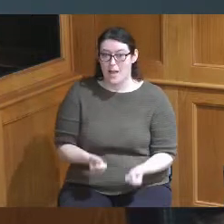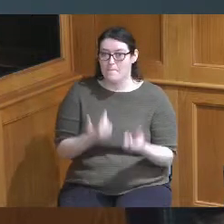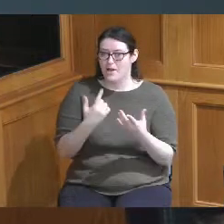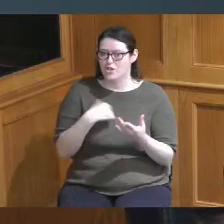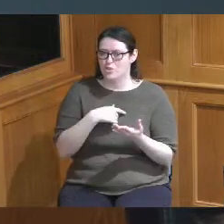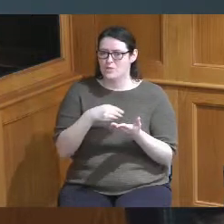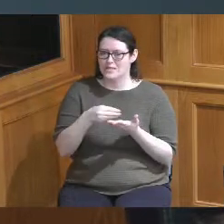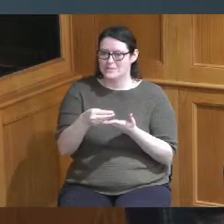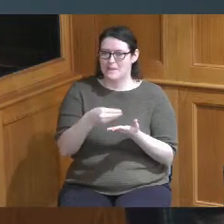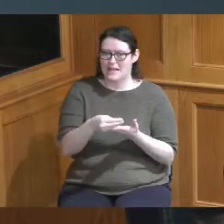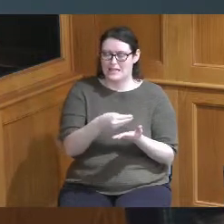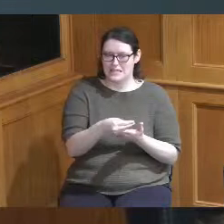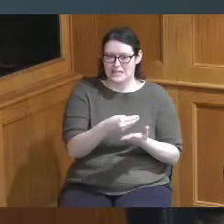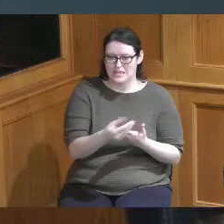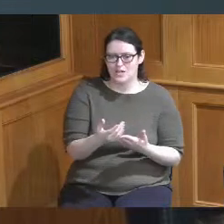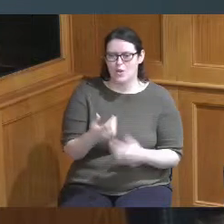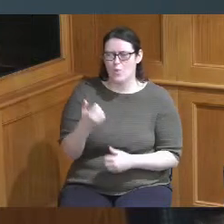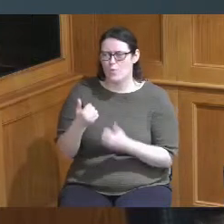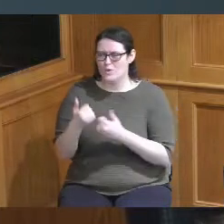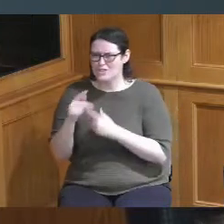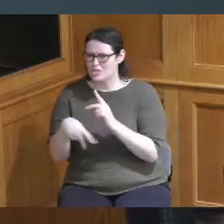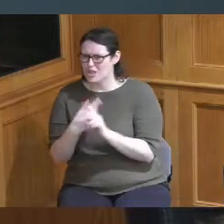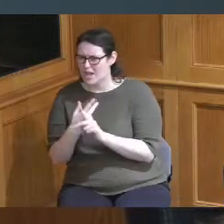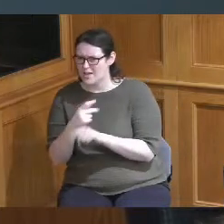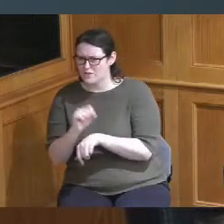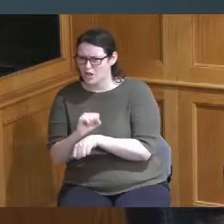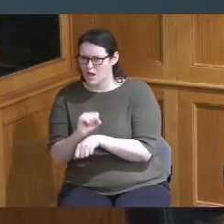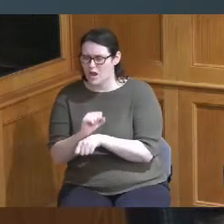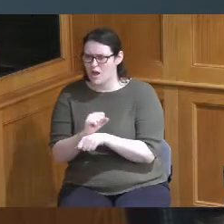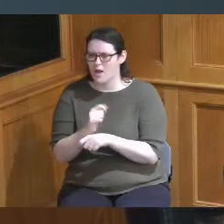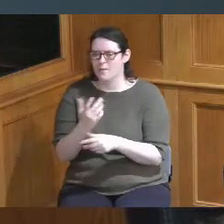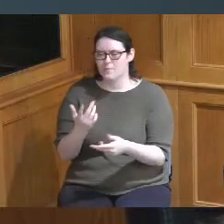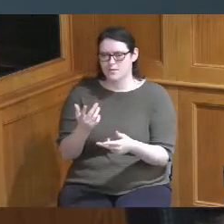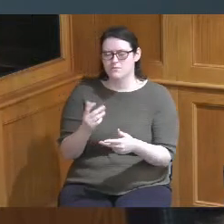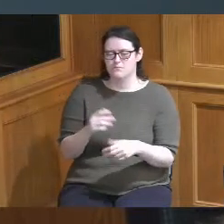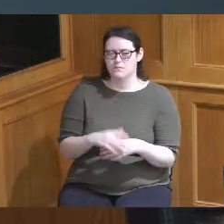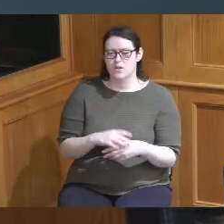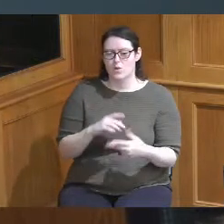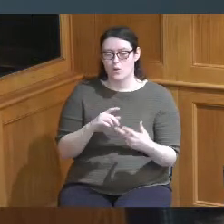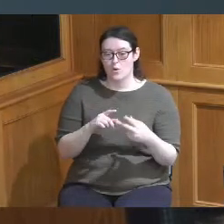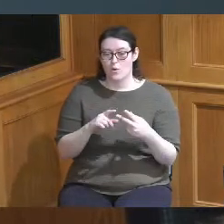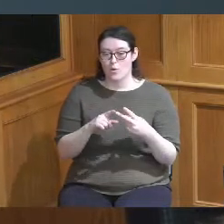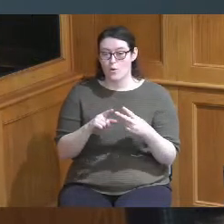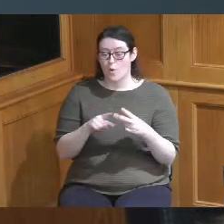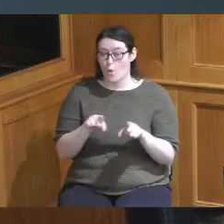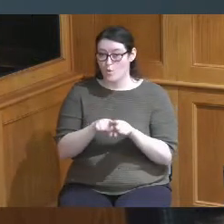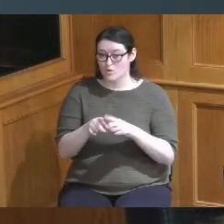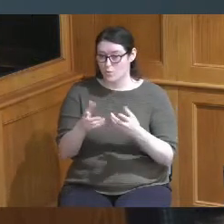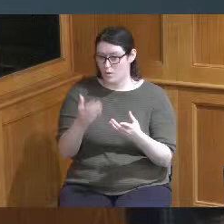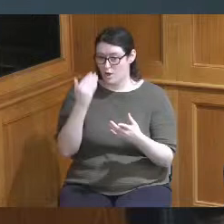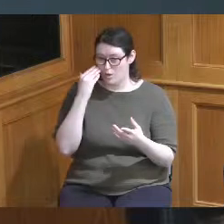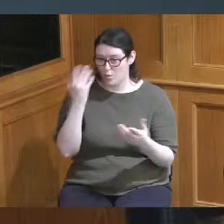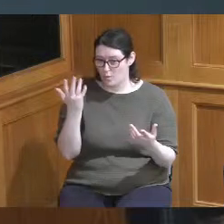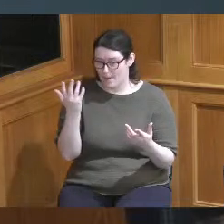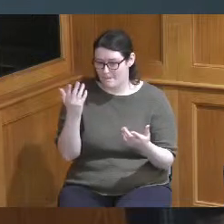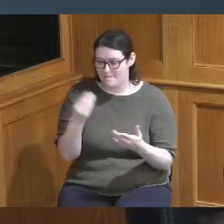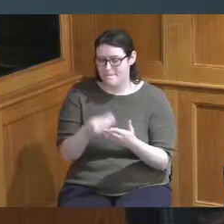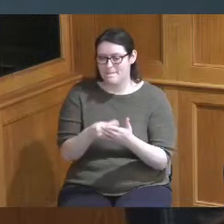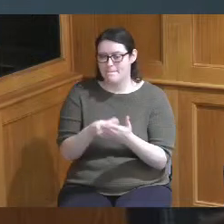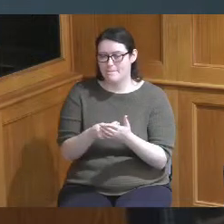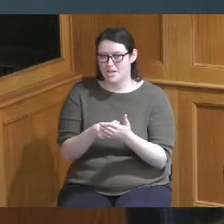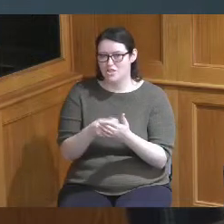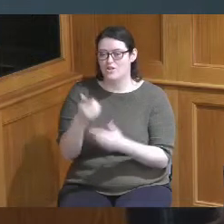spending and what those positions are. I also would like to know what's the budget of